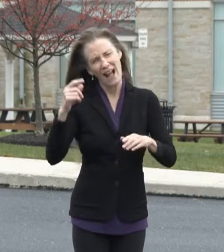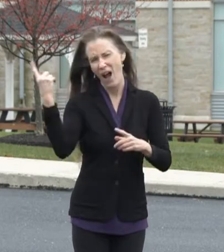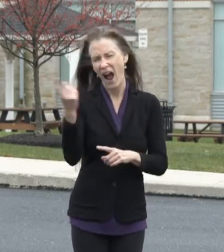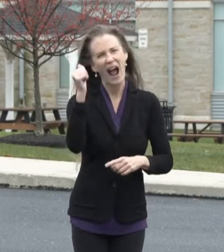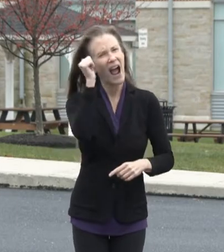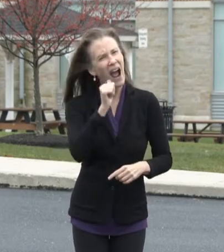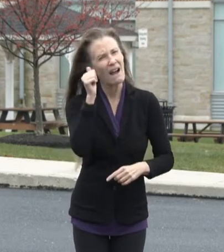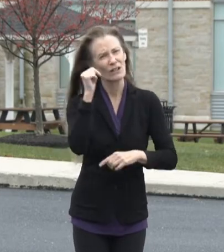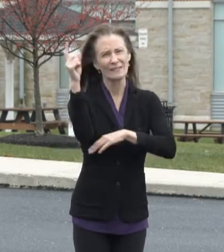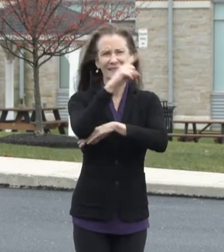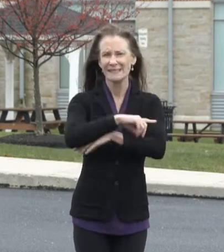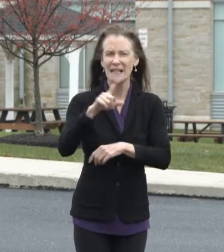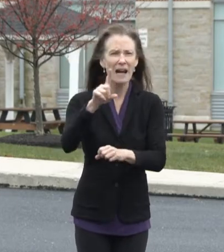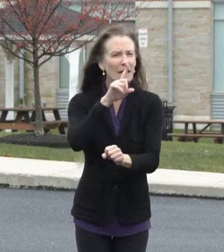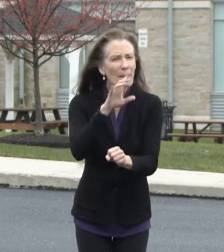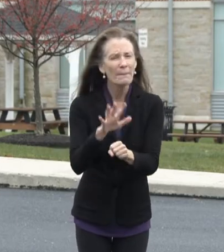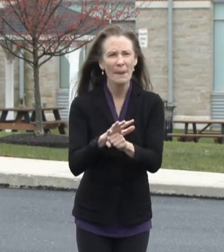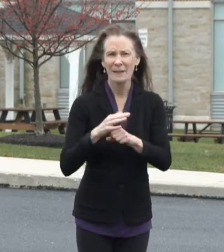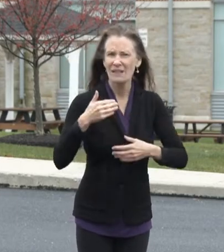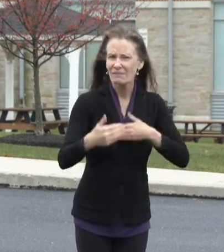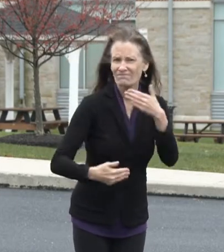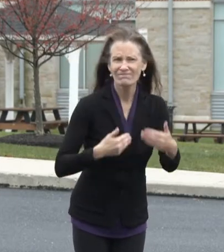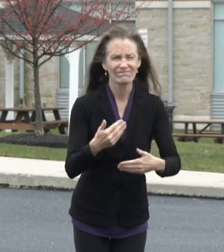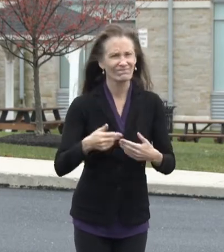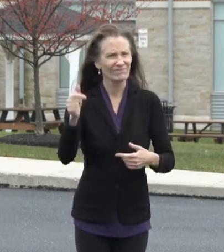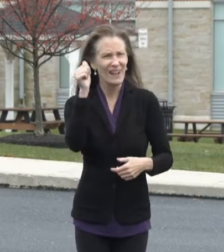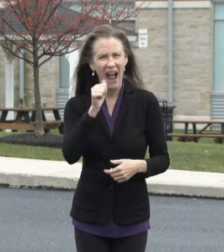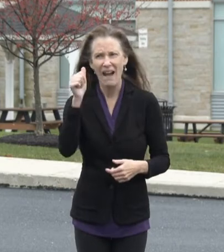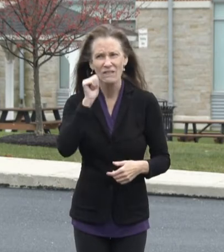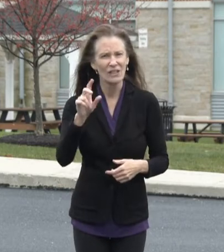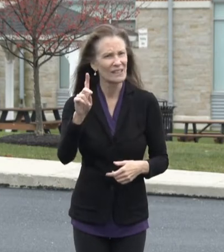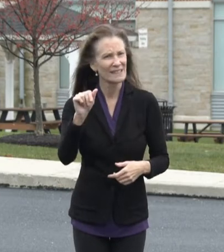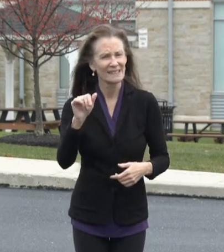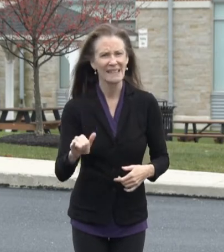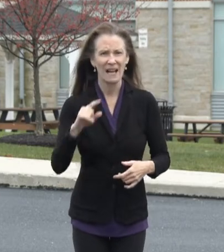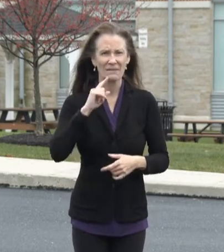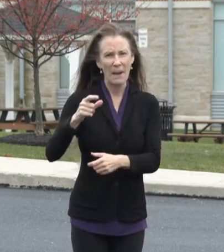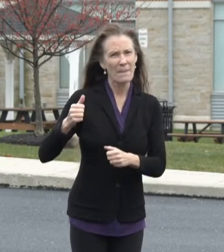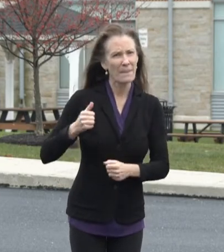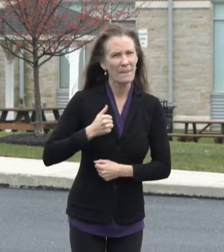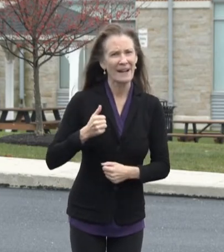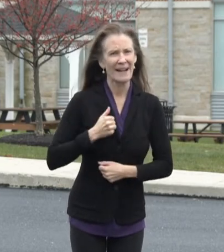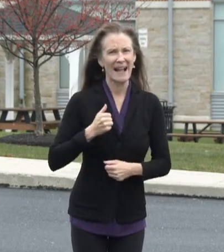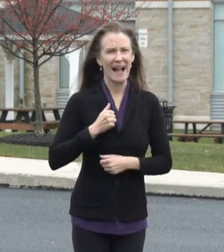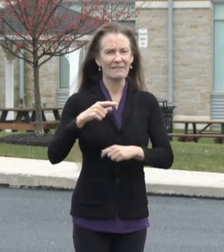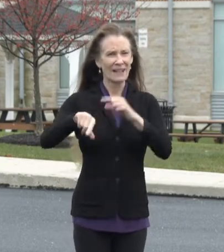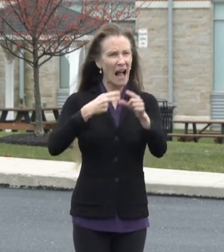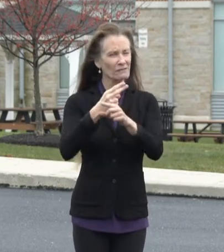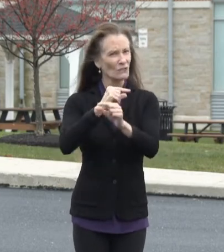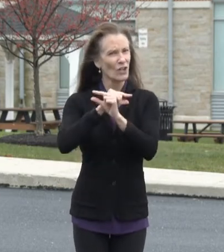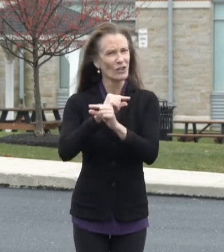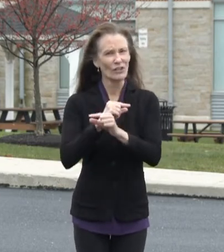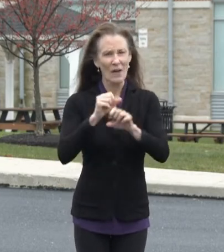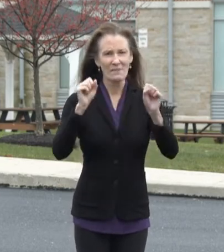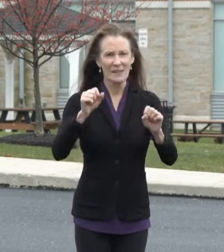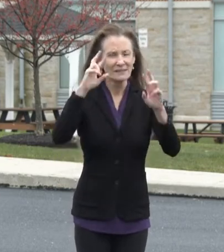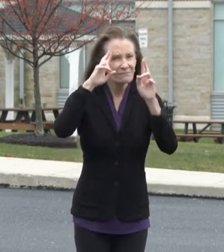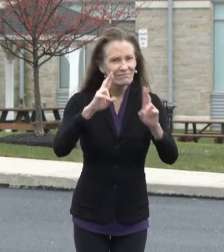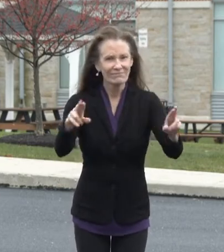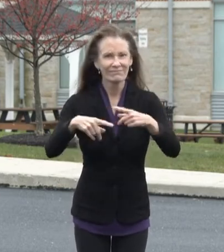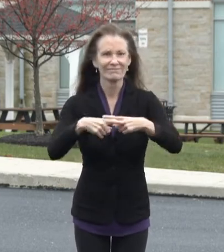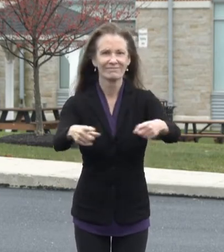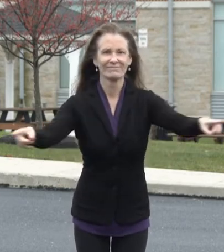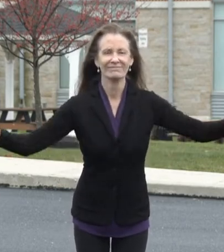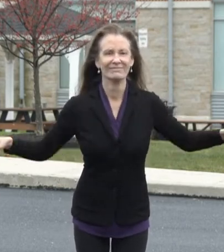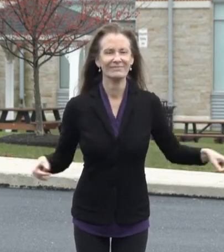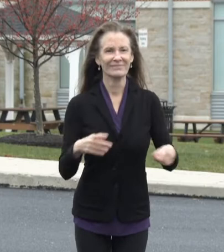our nation's service members and veterans. And the Pennsylvania Guard is no exception. Our Pennsylvania National Guard